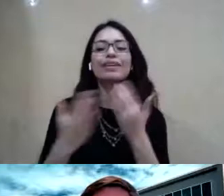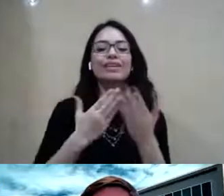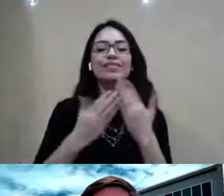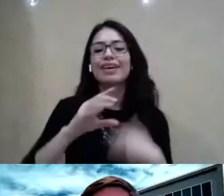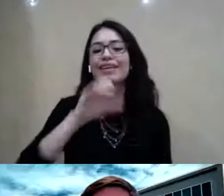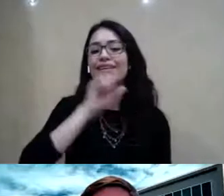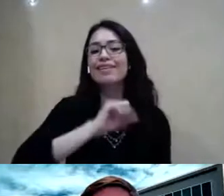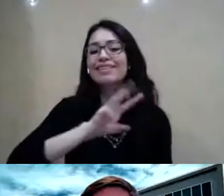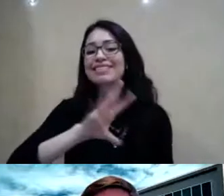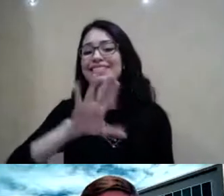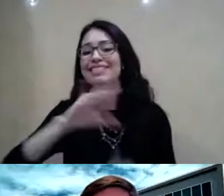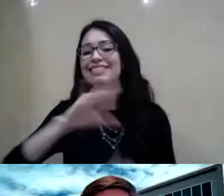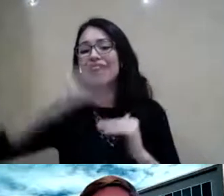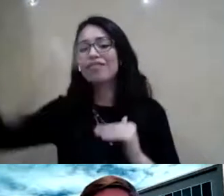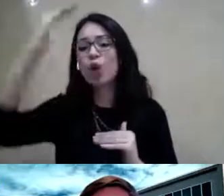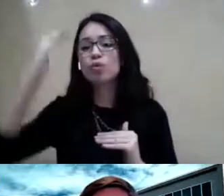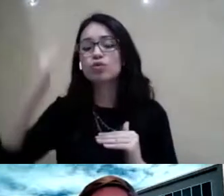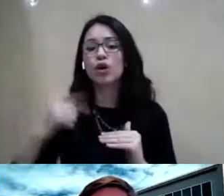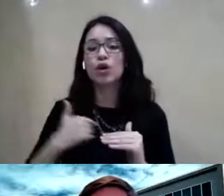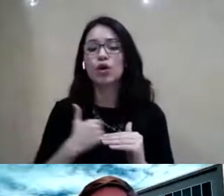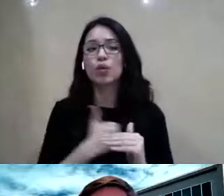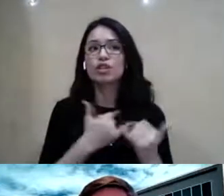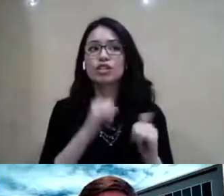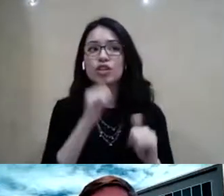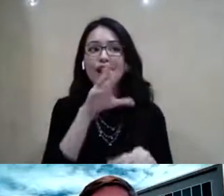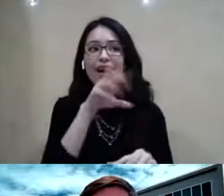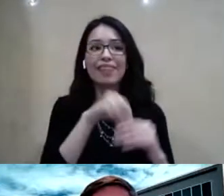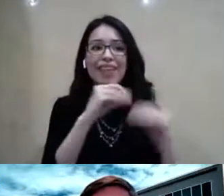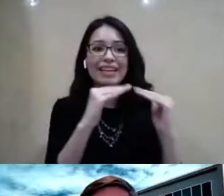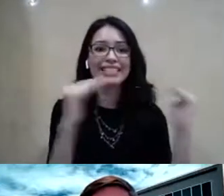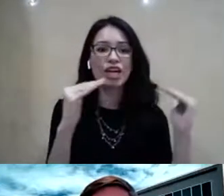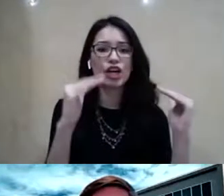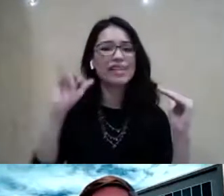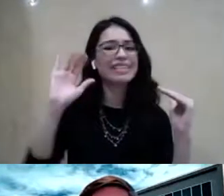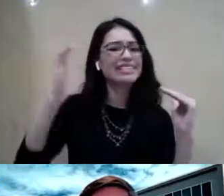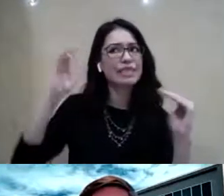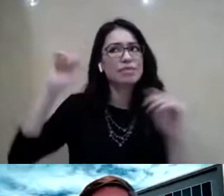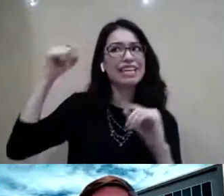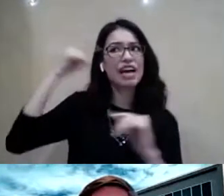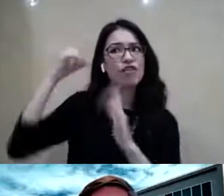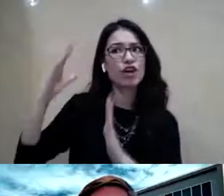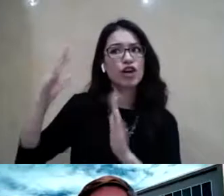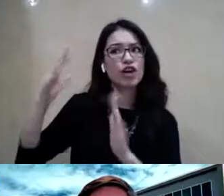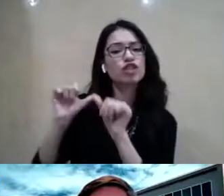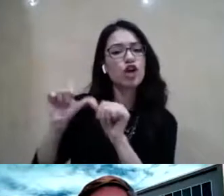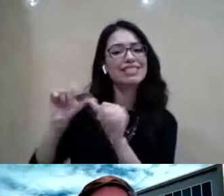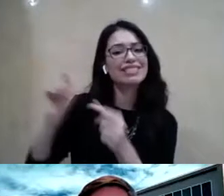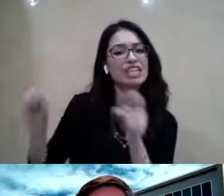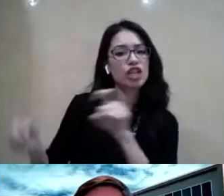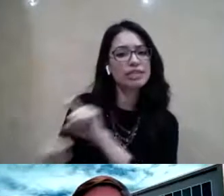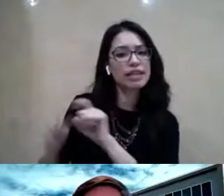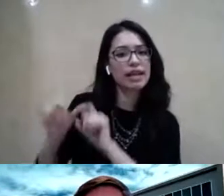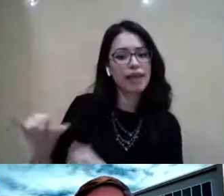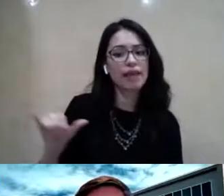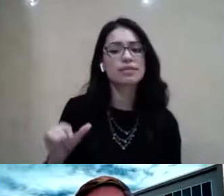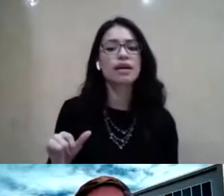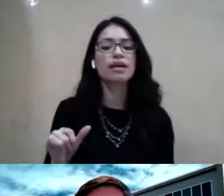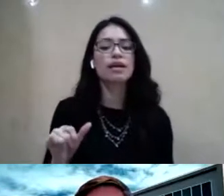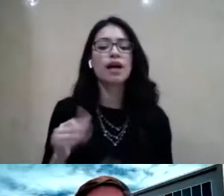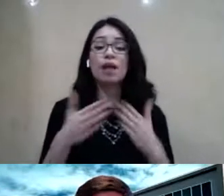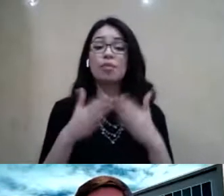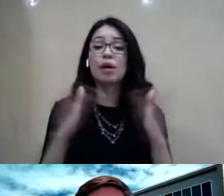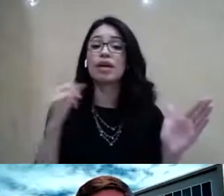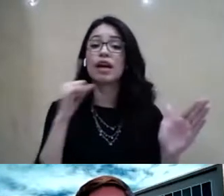in the tiering. And so the governor seems to be adjusting those. We actually are advocating publicly at the County Board